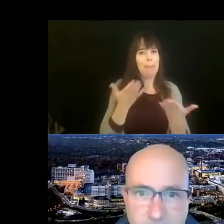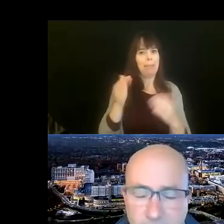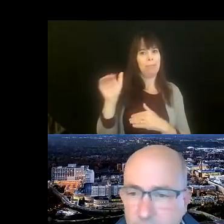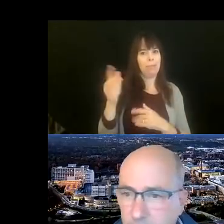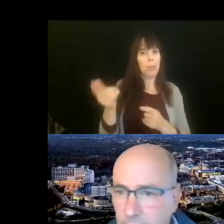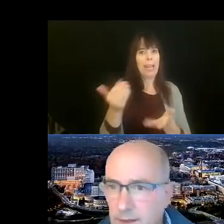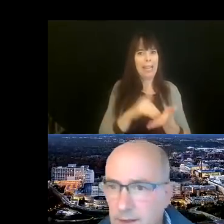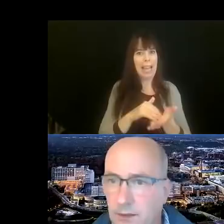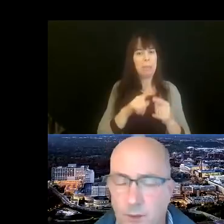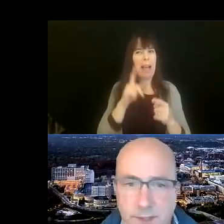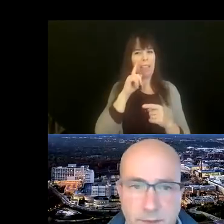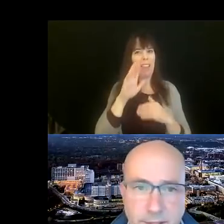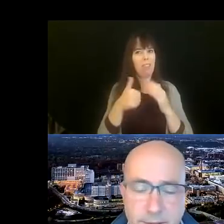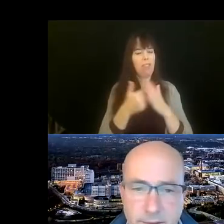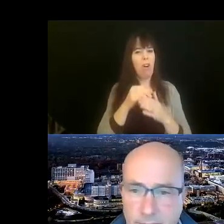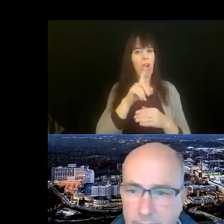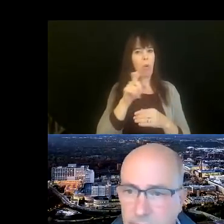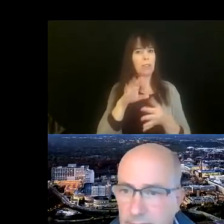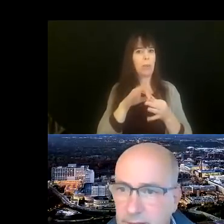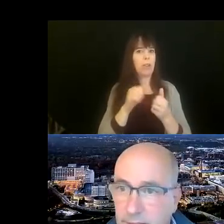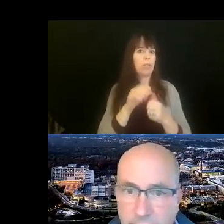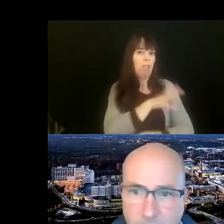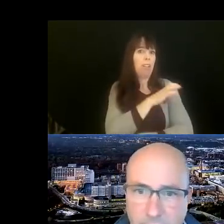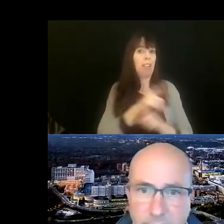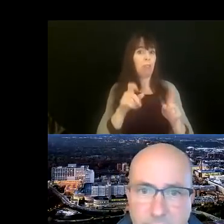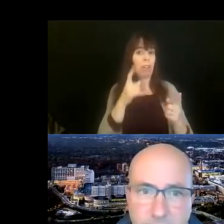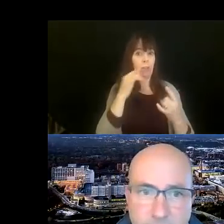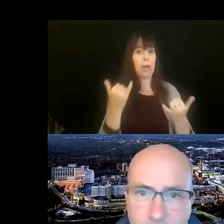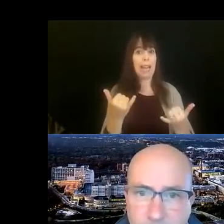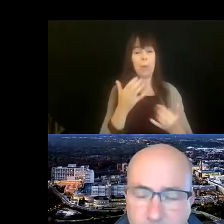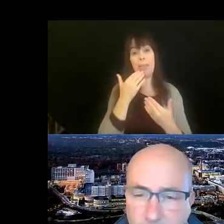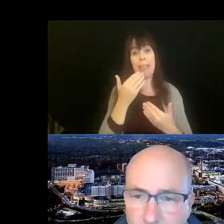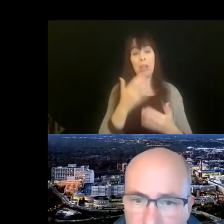covers the question related to clinical trials. Thank you very much.